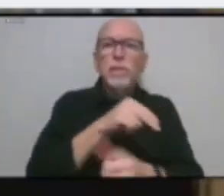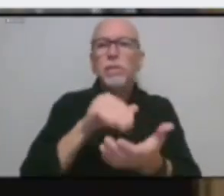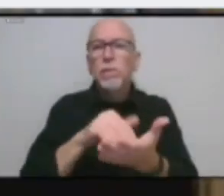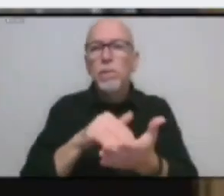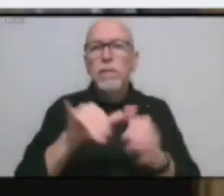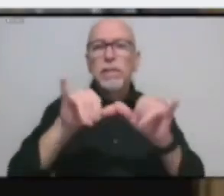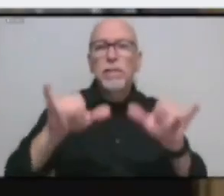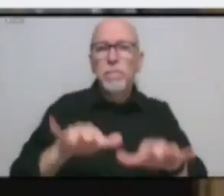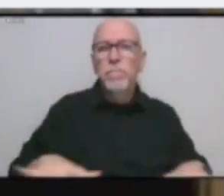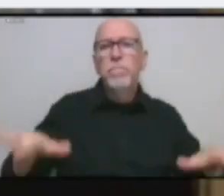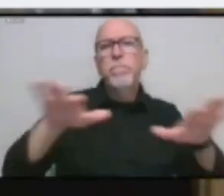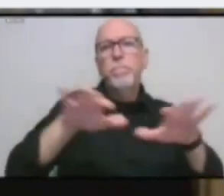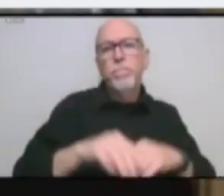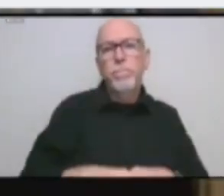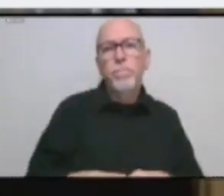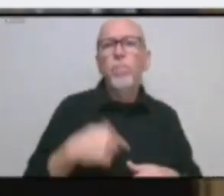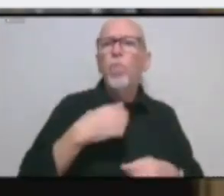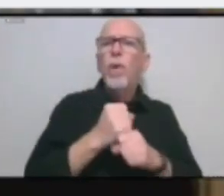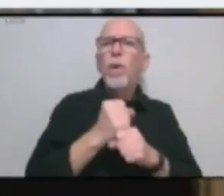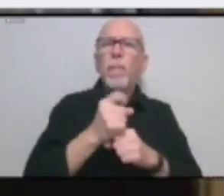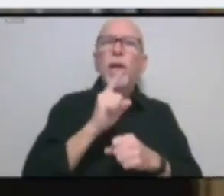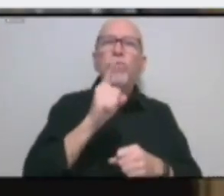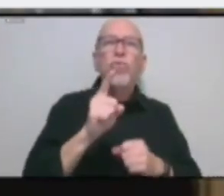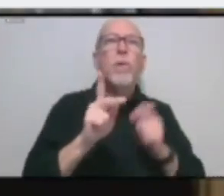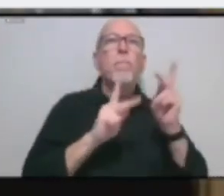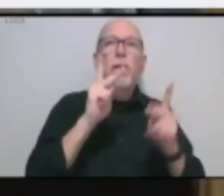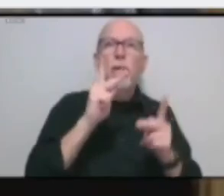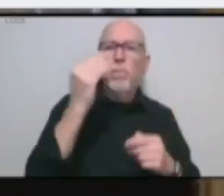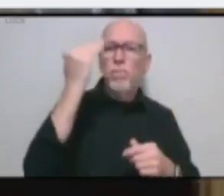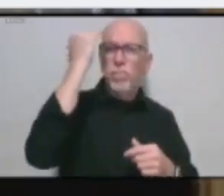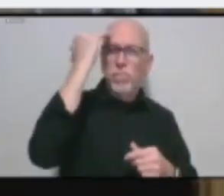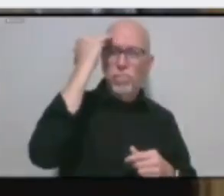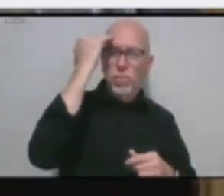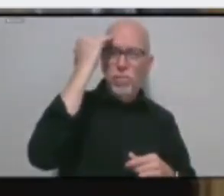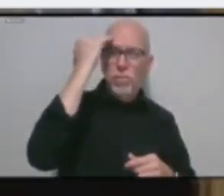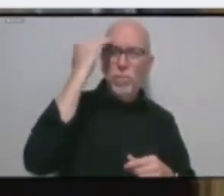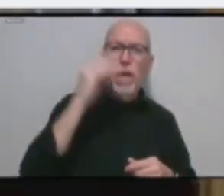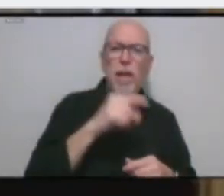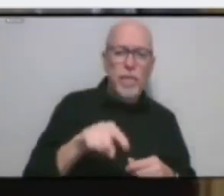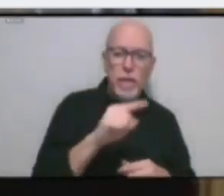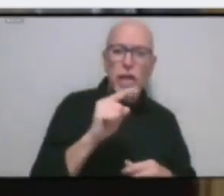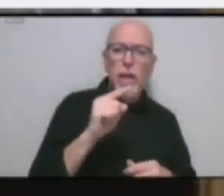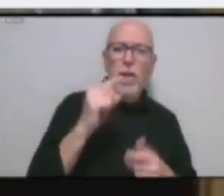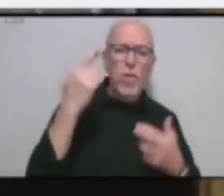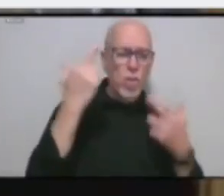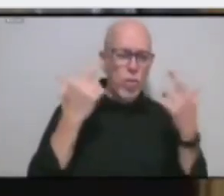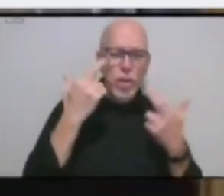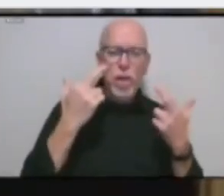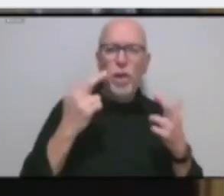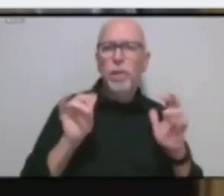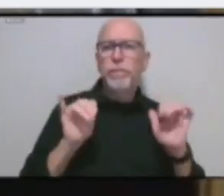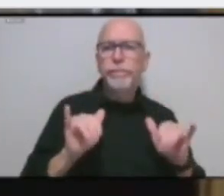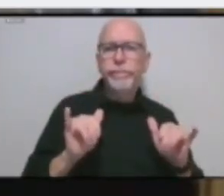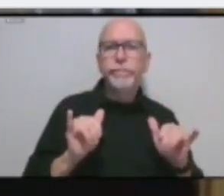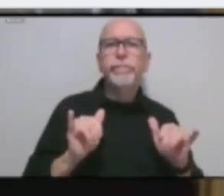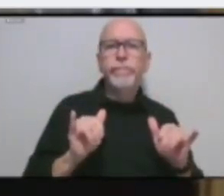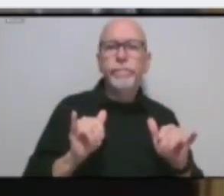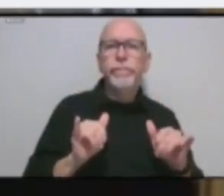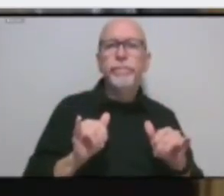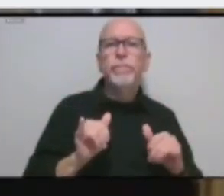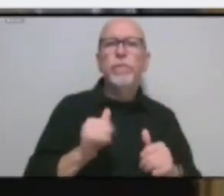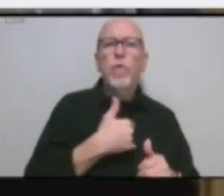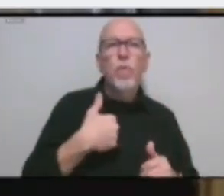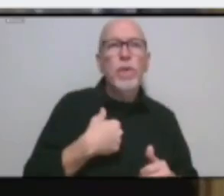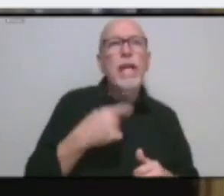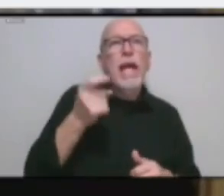we want to make sure folks are informed and they realize just what we might have